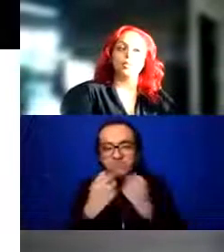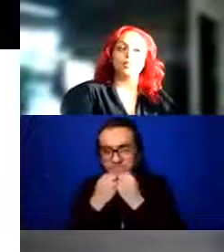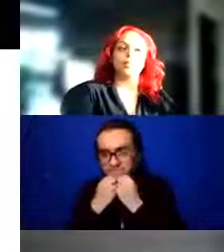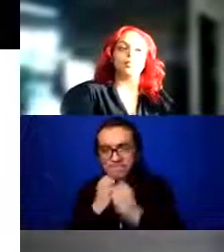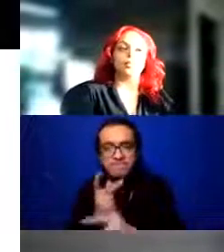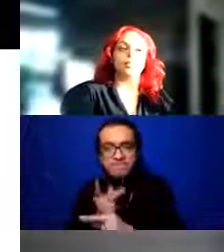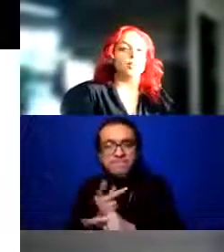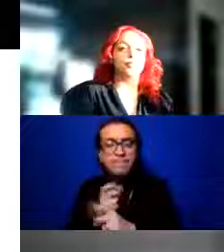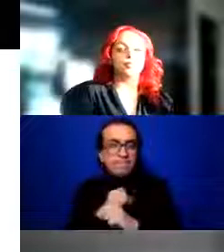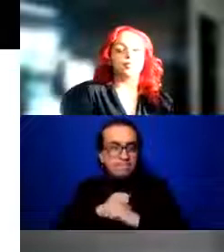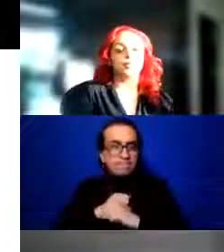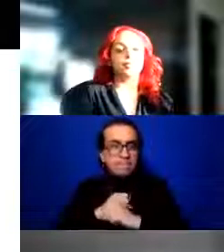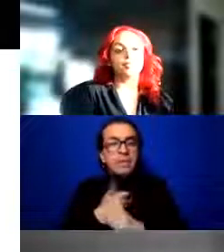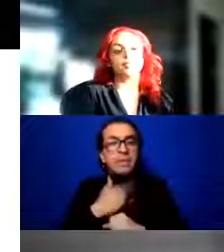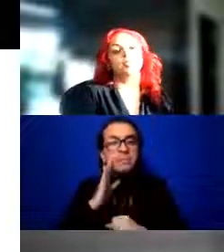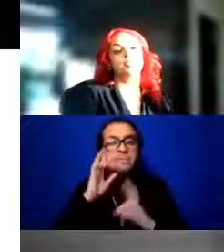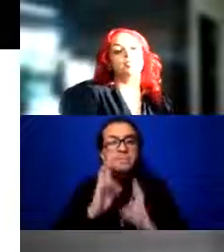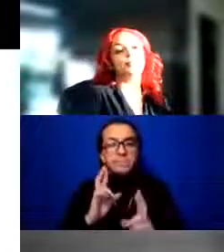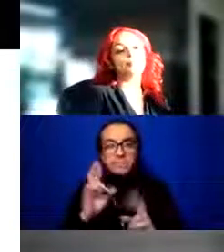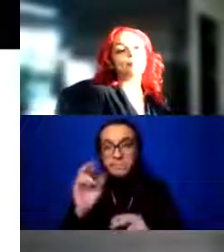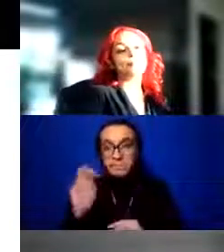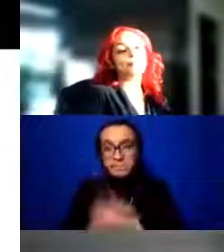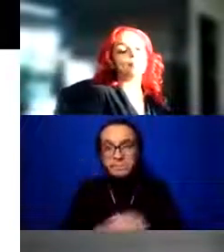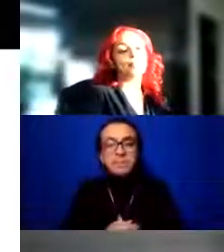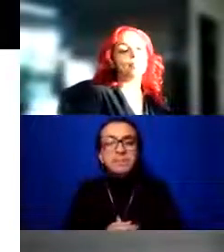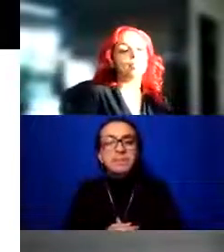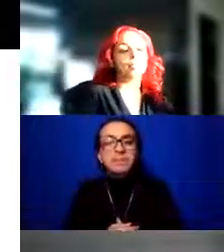will treat it with the utmost respect.